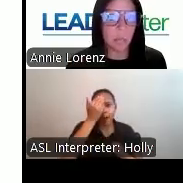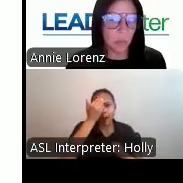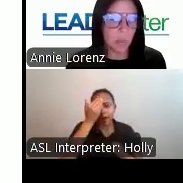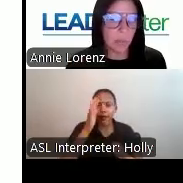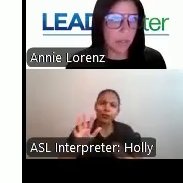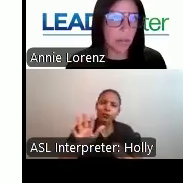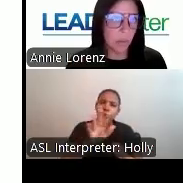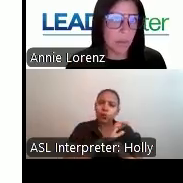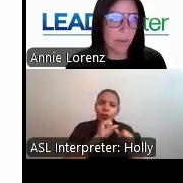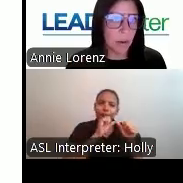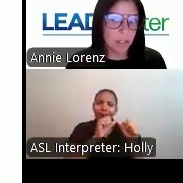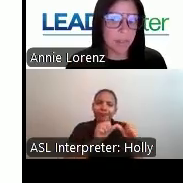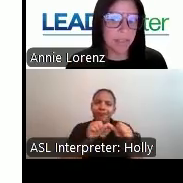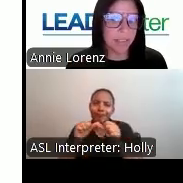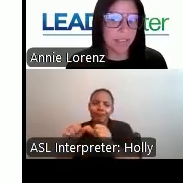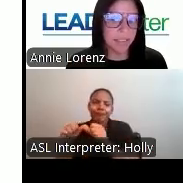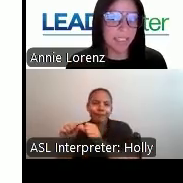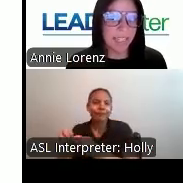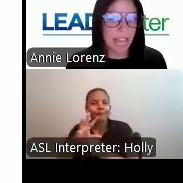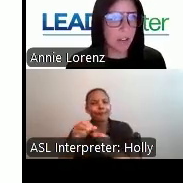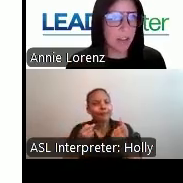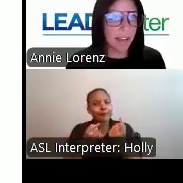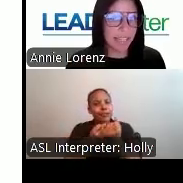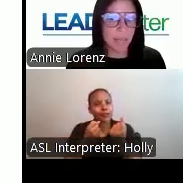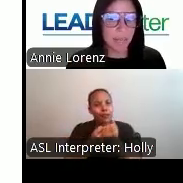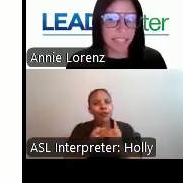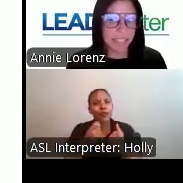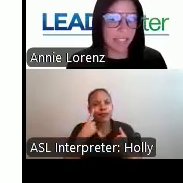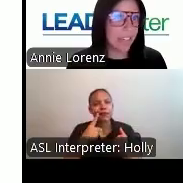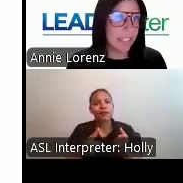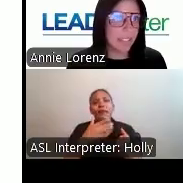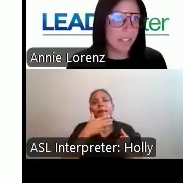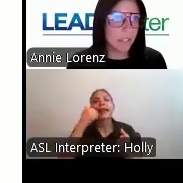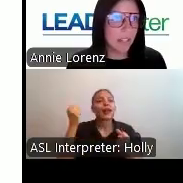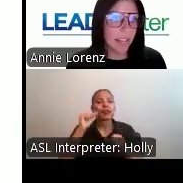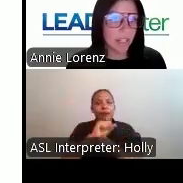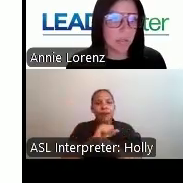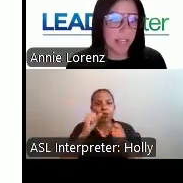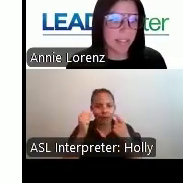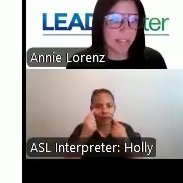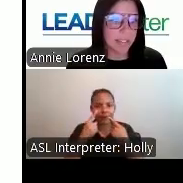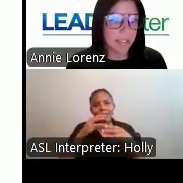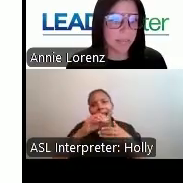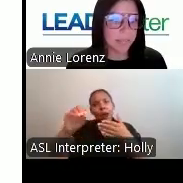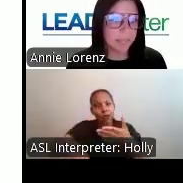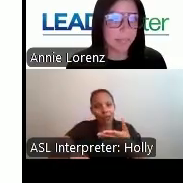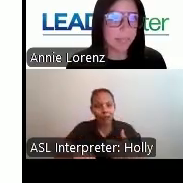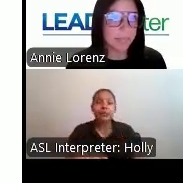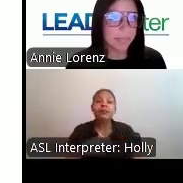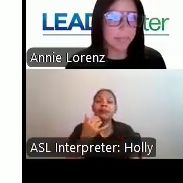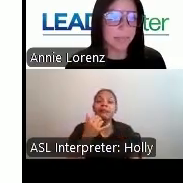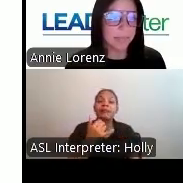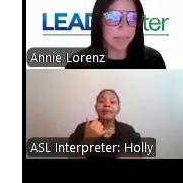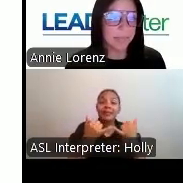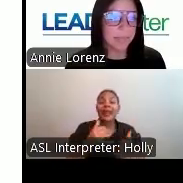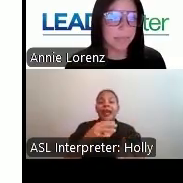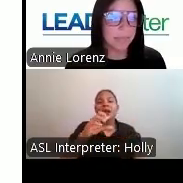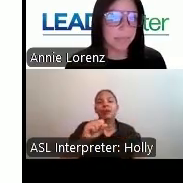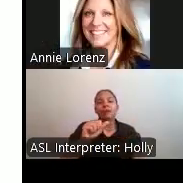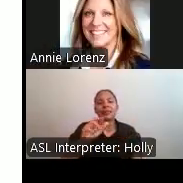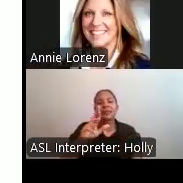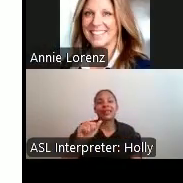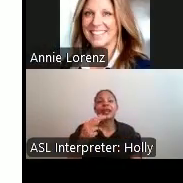directly support better employment outcomes. Now, I'll hand it back to Sarah to introduce our next presenters.